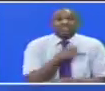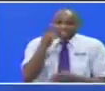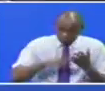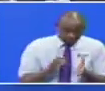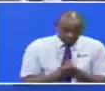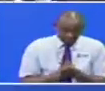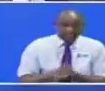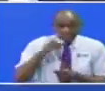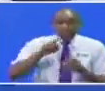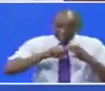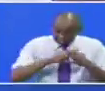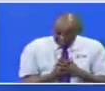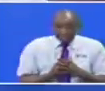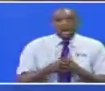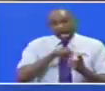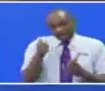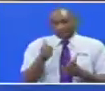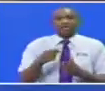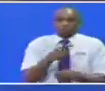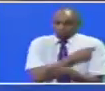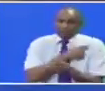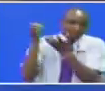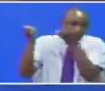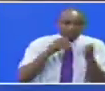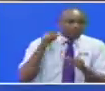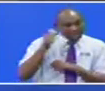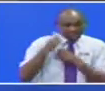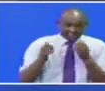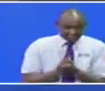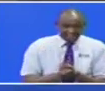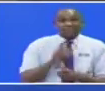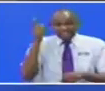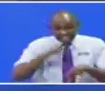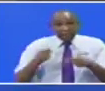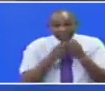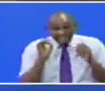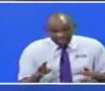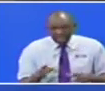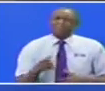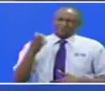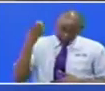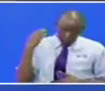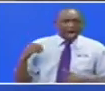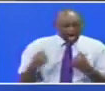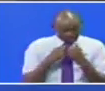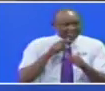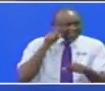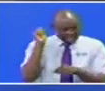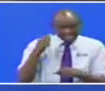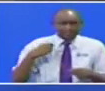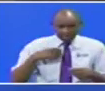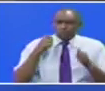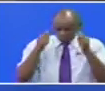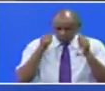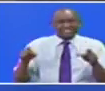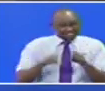underway to start importing doctors. Hiyo hii sio wakati wa kwanza kufanya hivyo. Kuna wakati mwingine wa Kenya mgomo